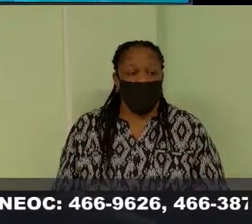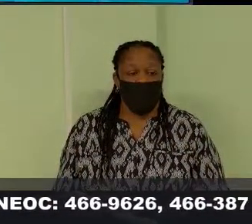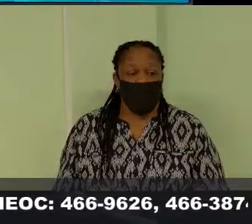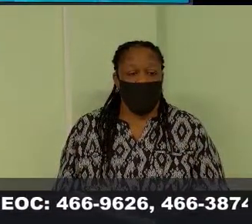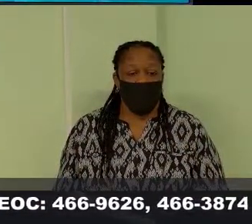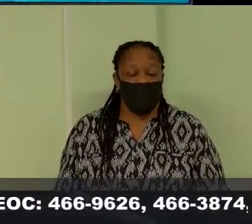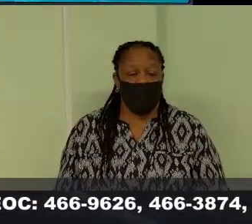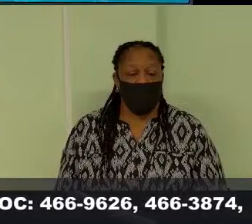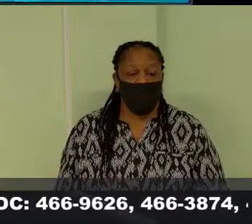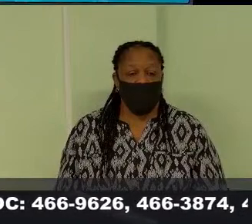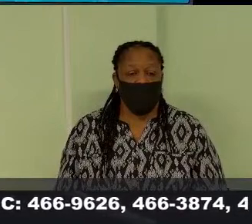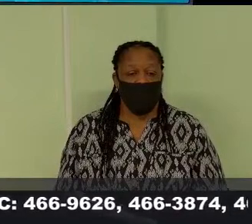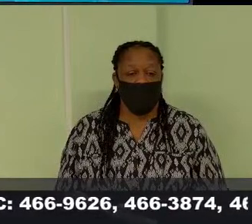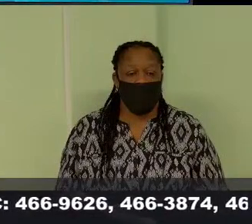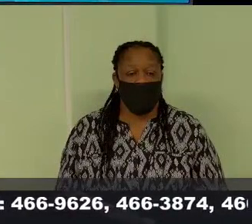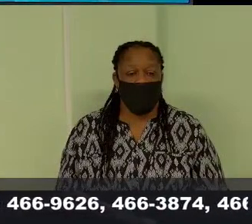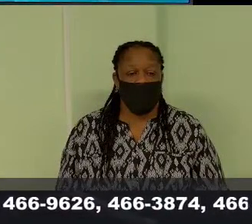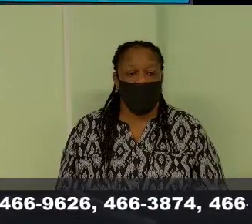Dr. Laws.